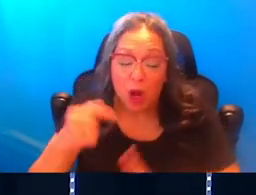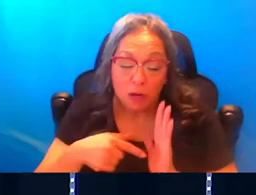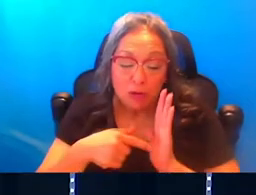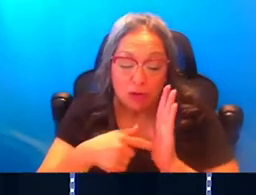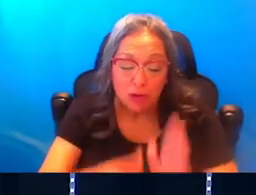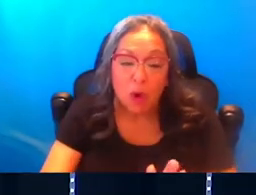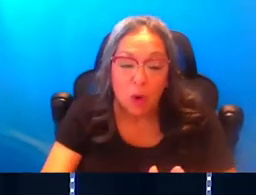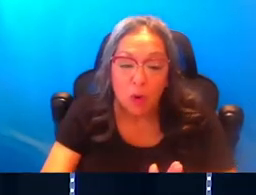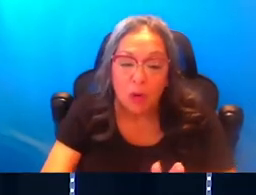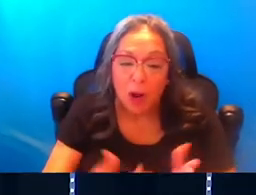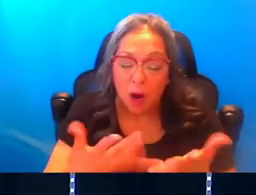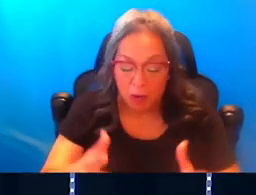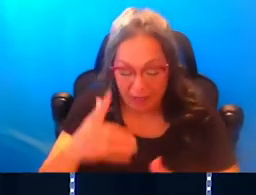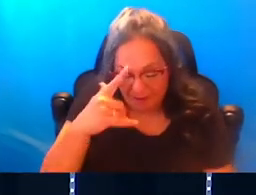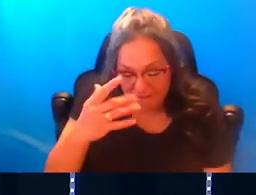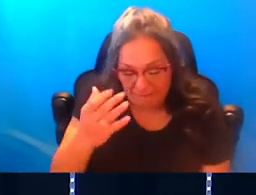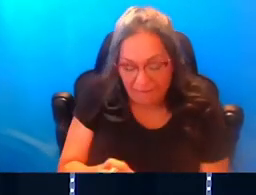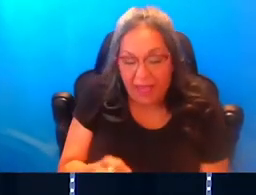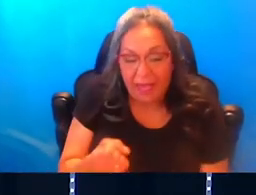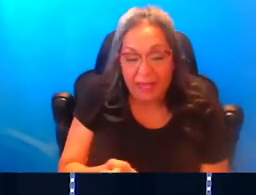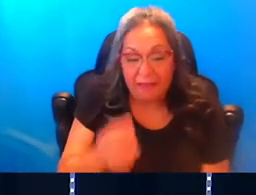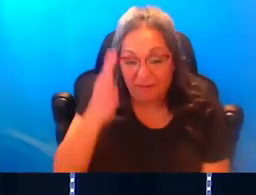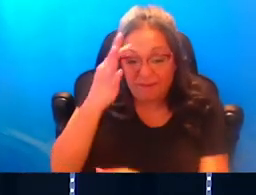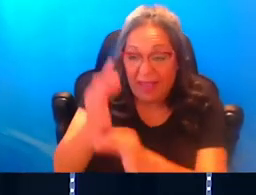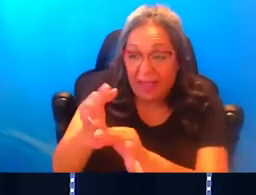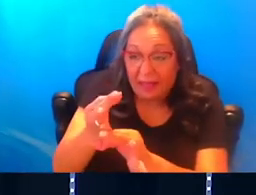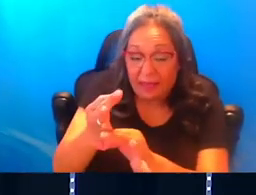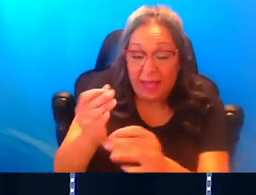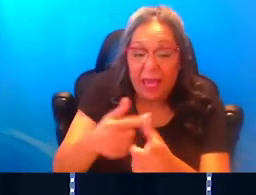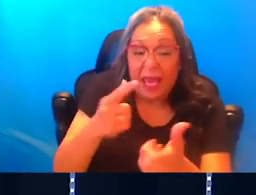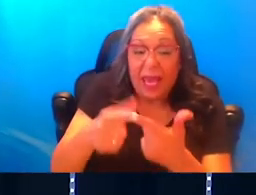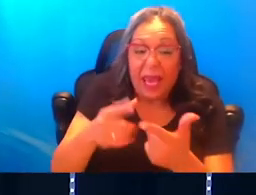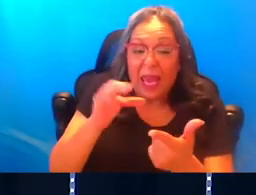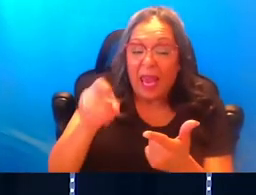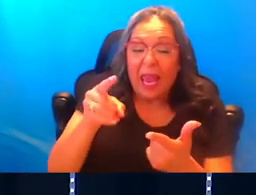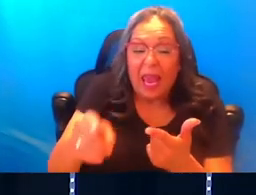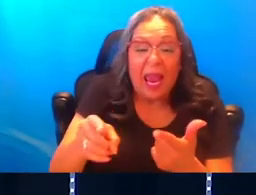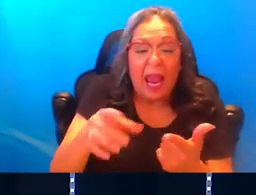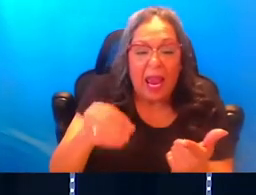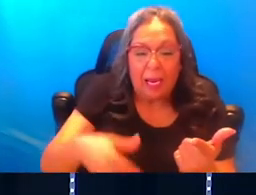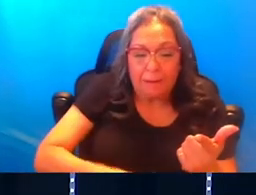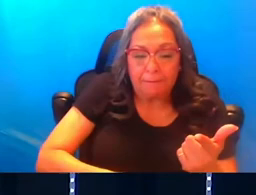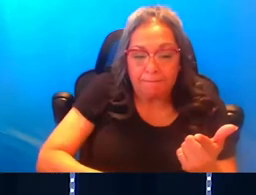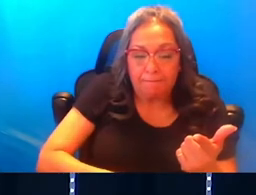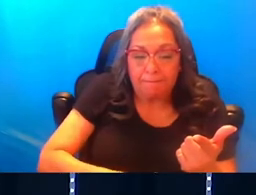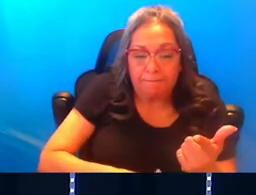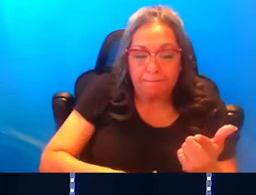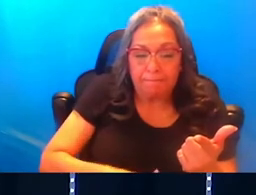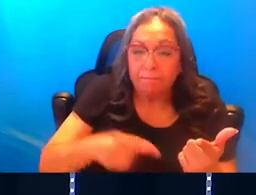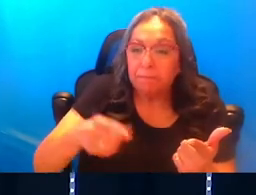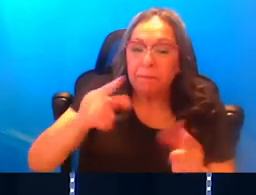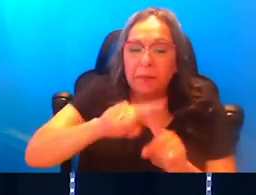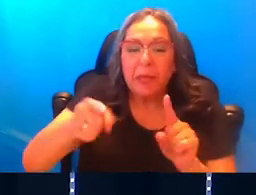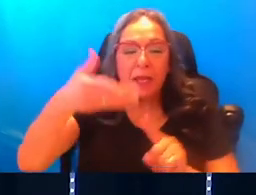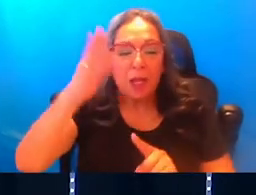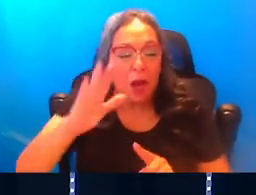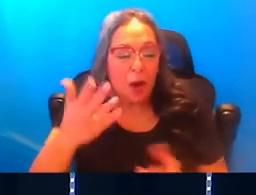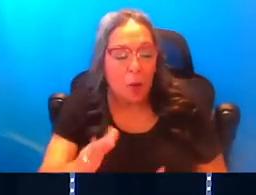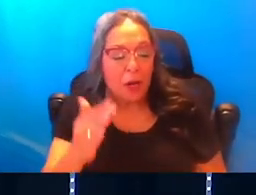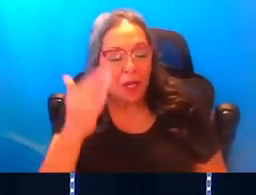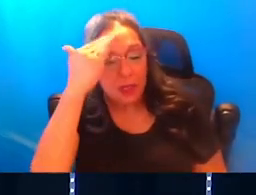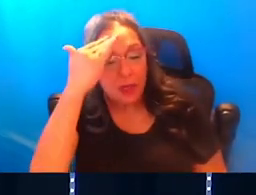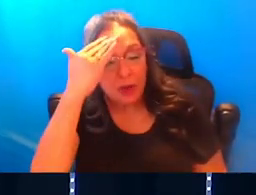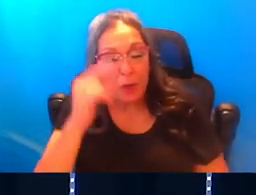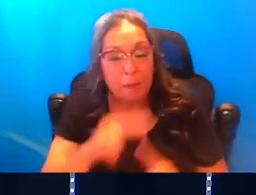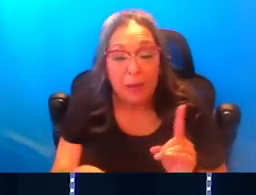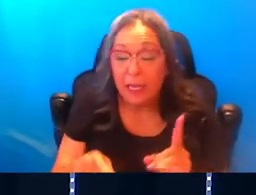place. God says, now I know. Here's the thing. God already knew. Didn't he? God already knew. But Abraham